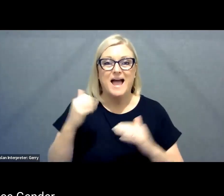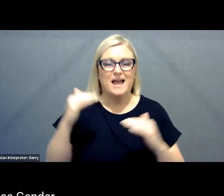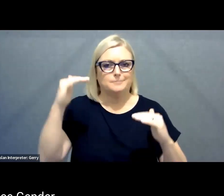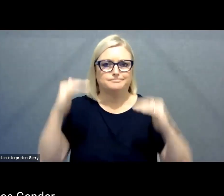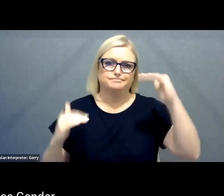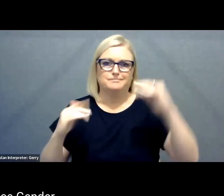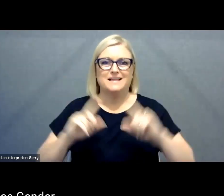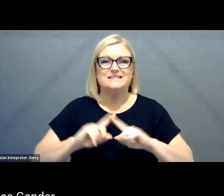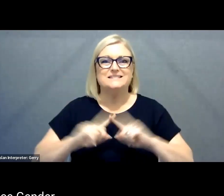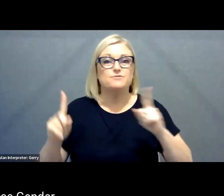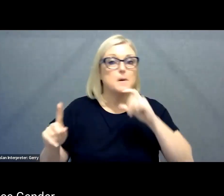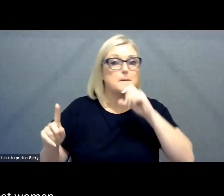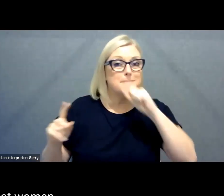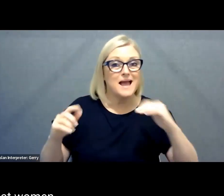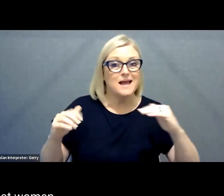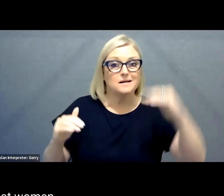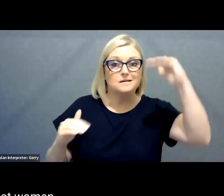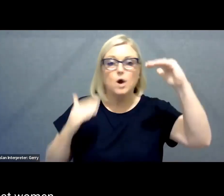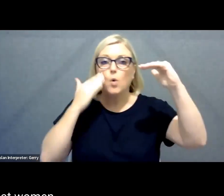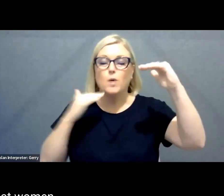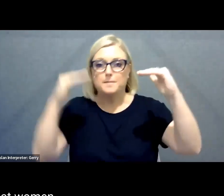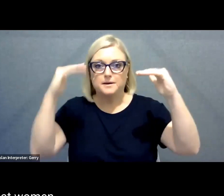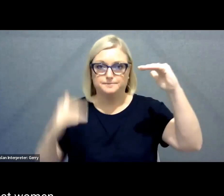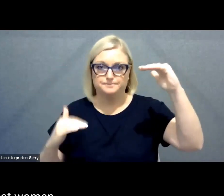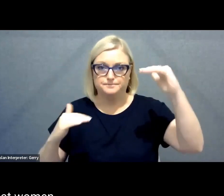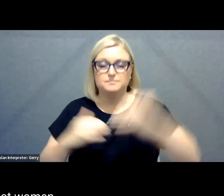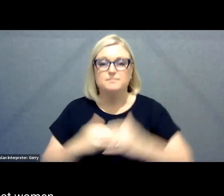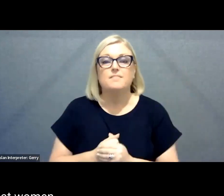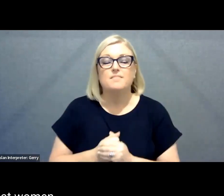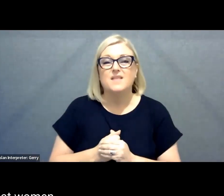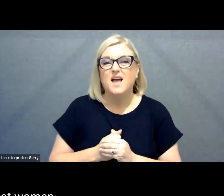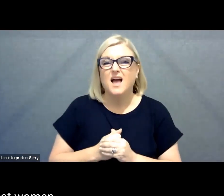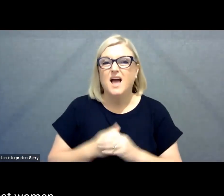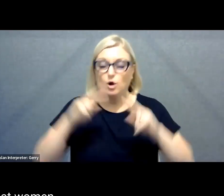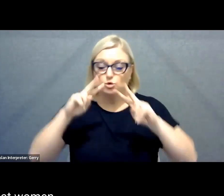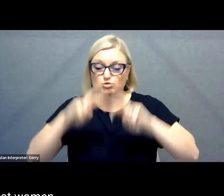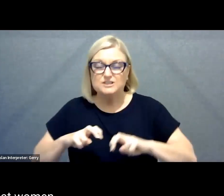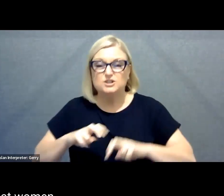Gender Equality Agency estimates that women on average earn